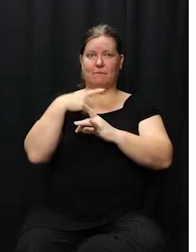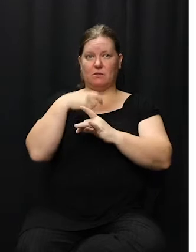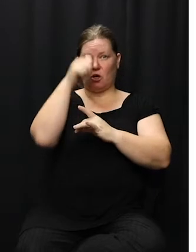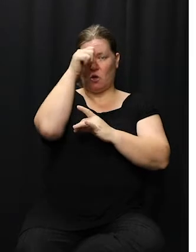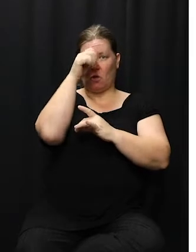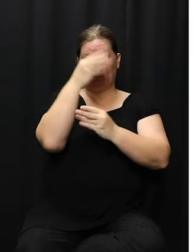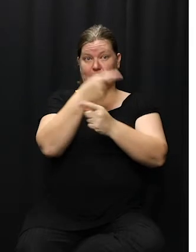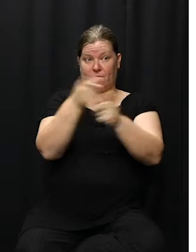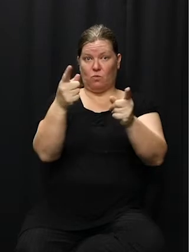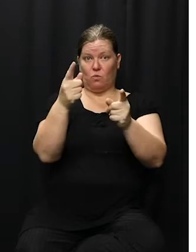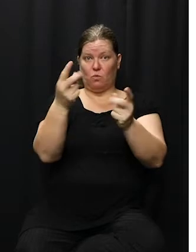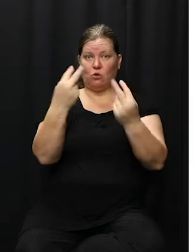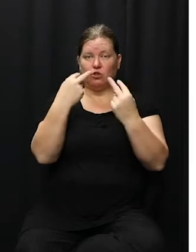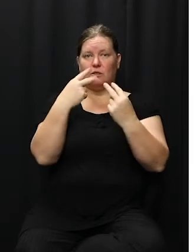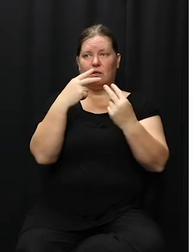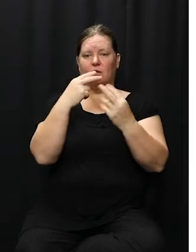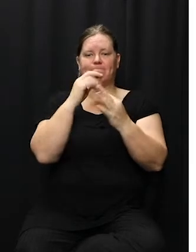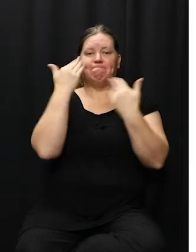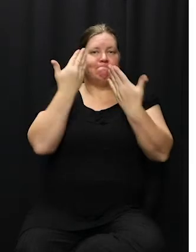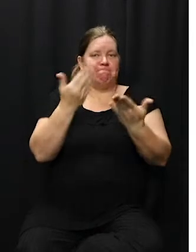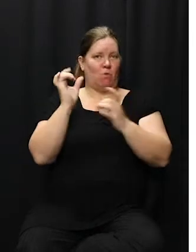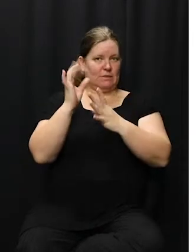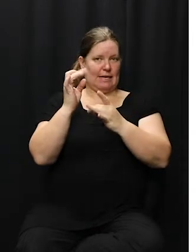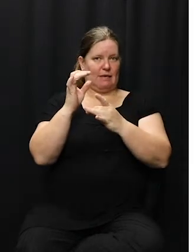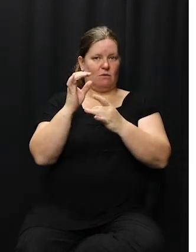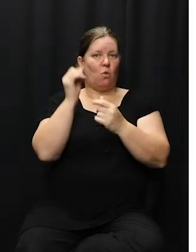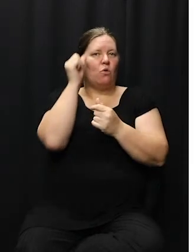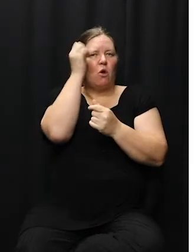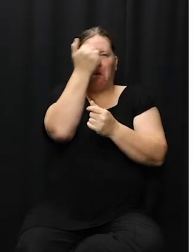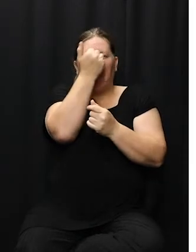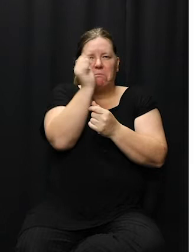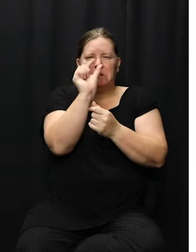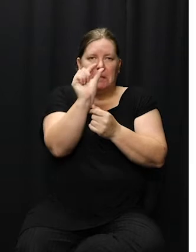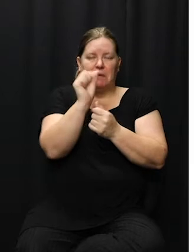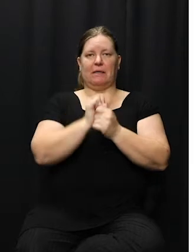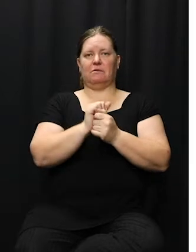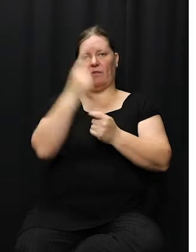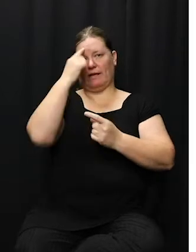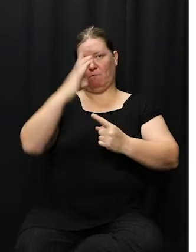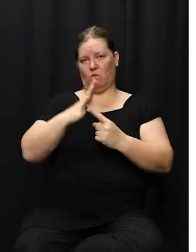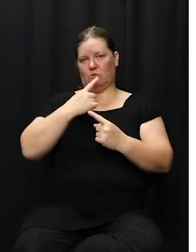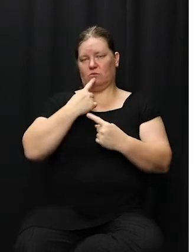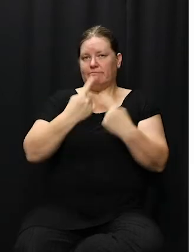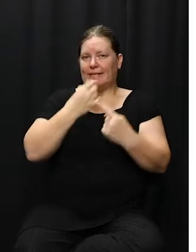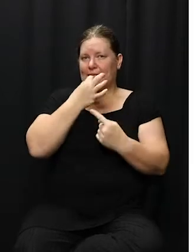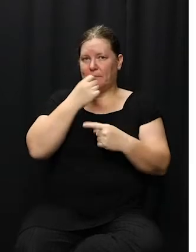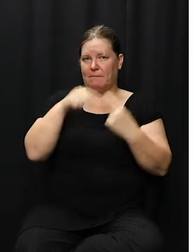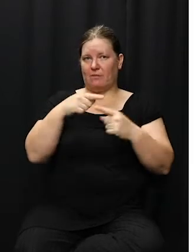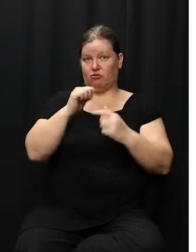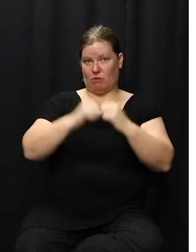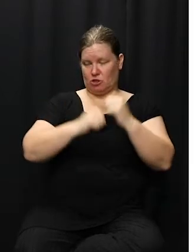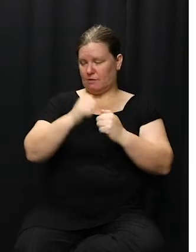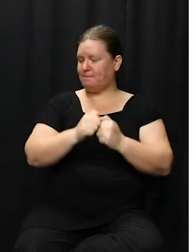little bit about the structure of Auslan, because I know some of you watching me don't know Auslan or just know a small amount of it, and I think it's important that